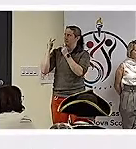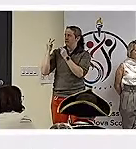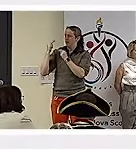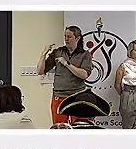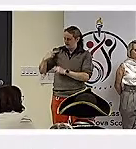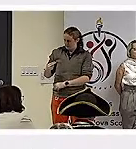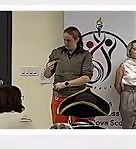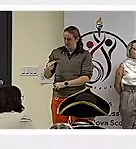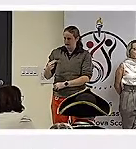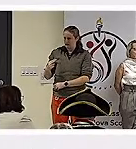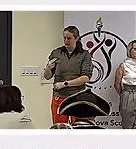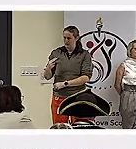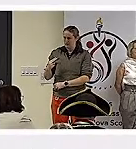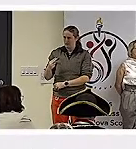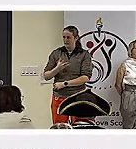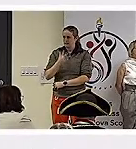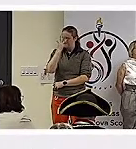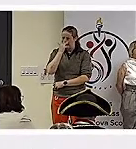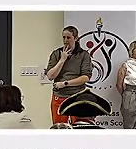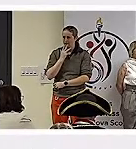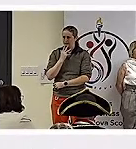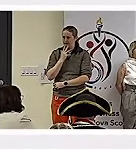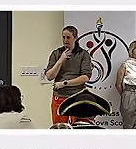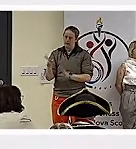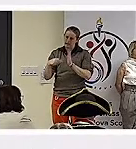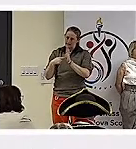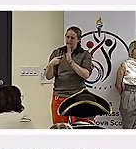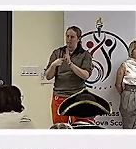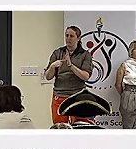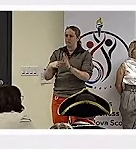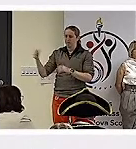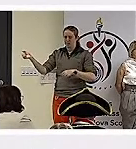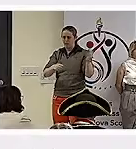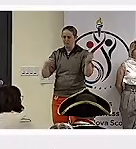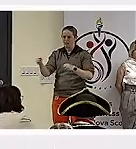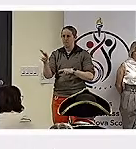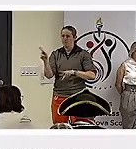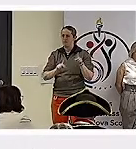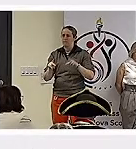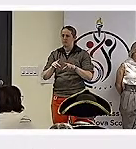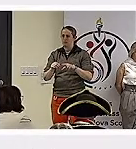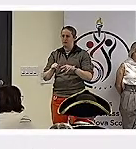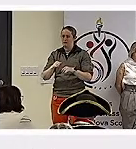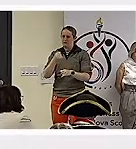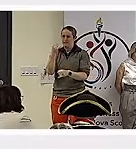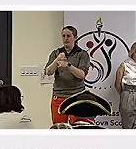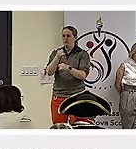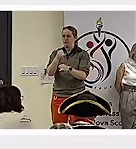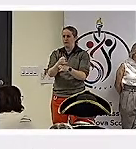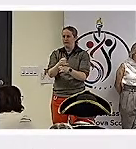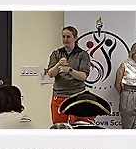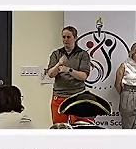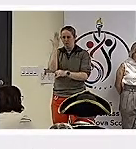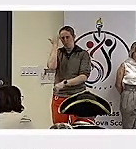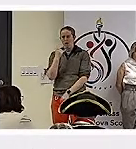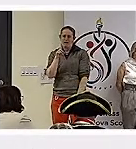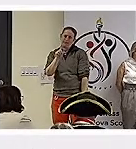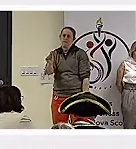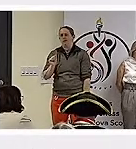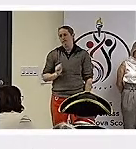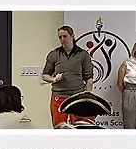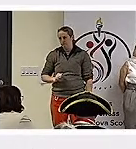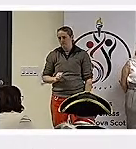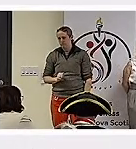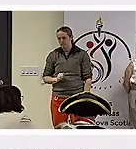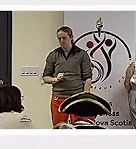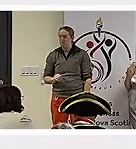communities, like putting people in institutions just because of their physical disability. But yet, it is a